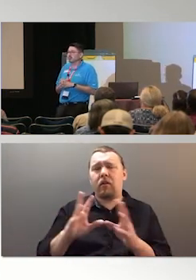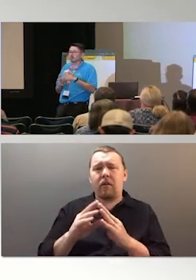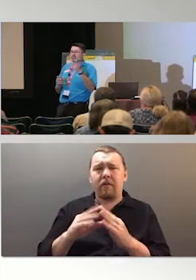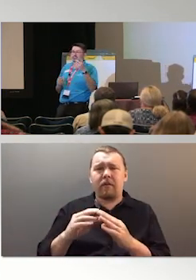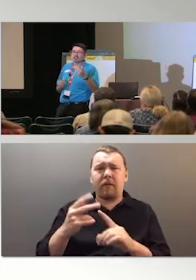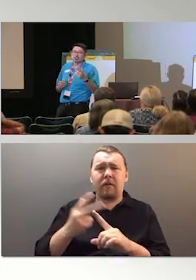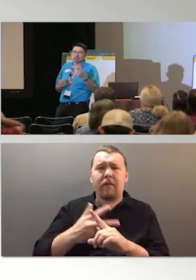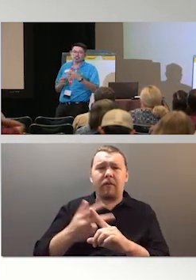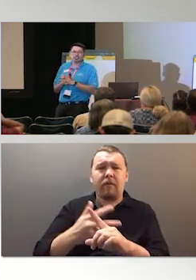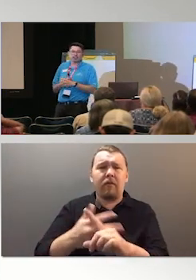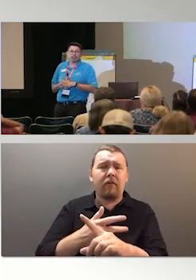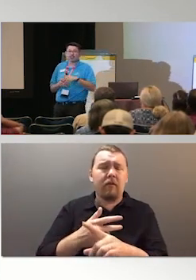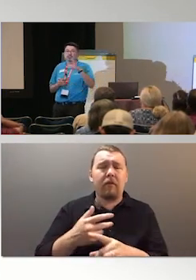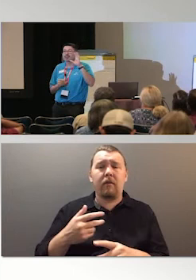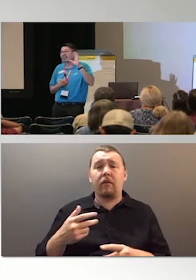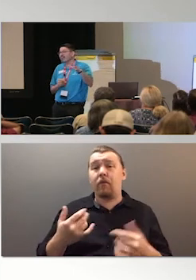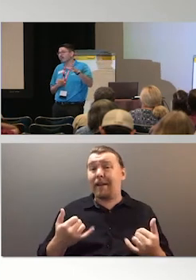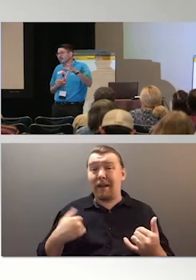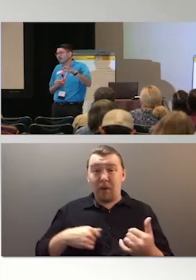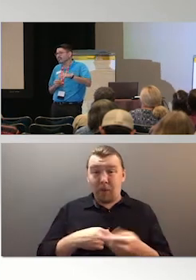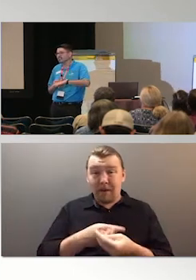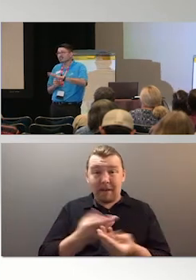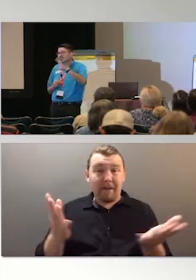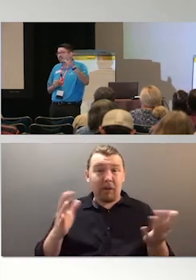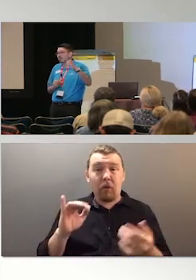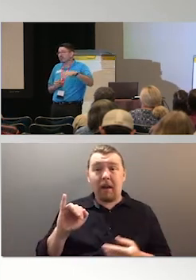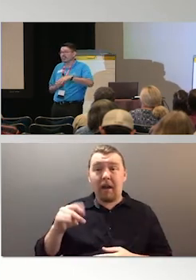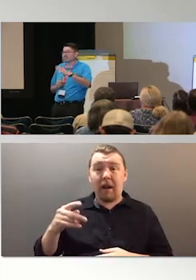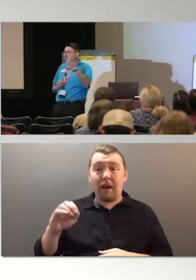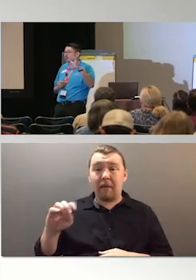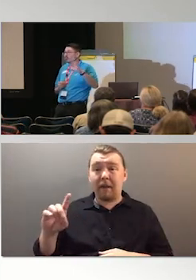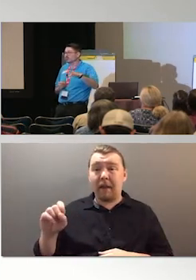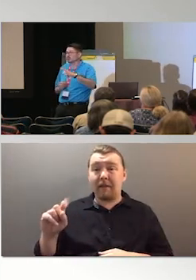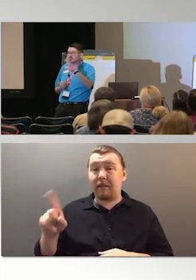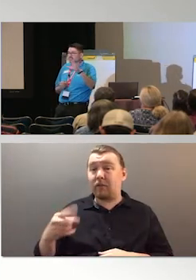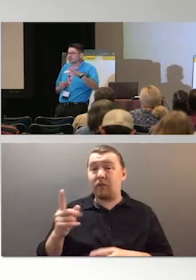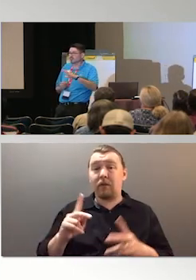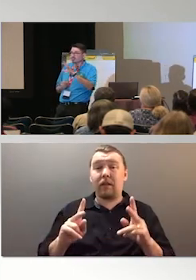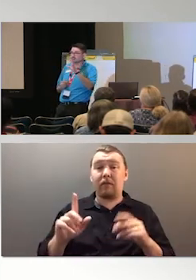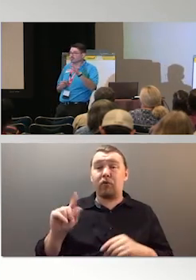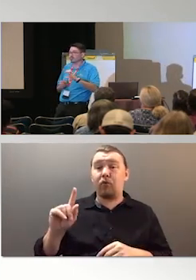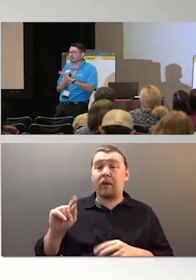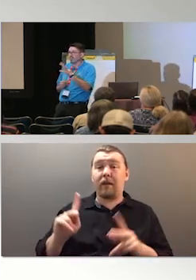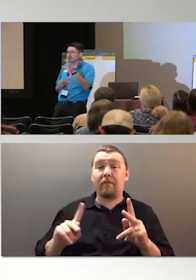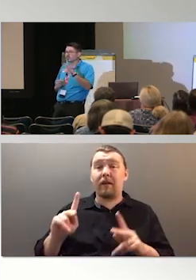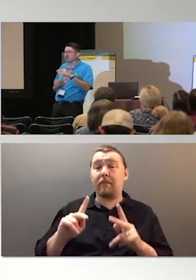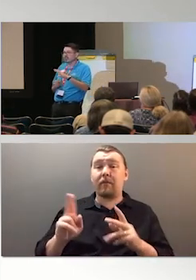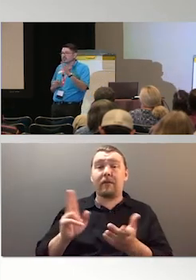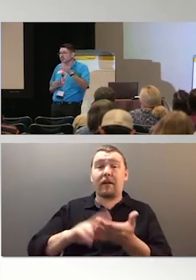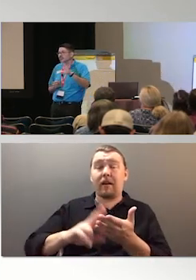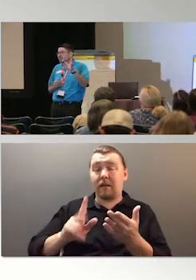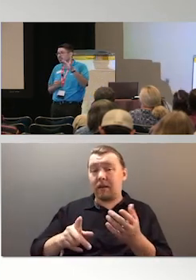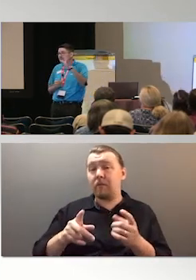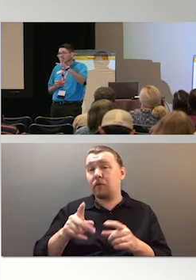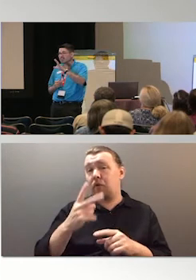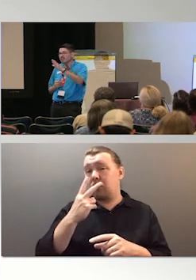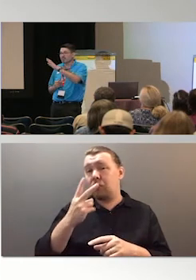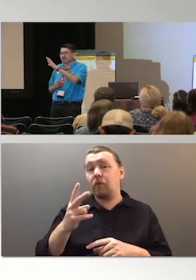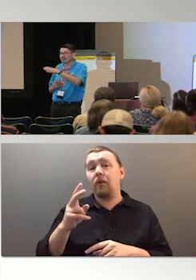follower, please do, because right now we're giving away iPads, and we only have like 20 registrants. So check out ABLE United. Go to